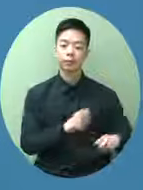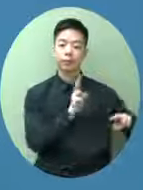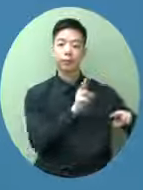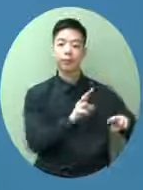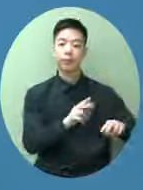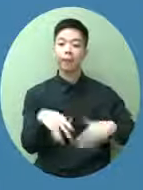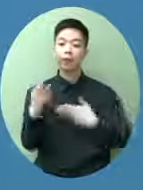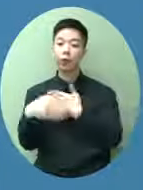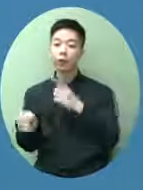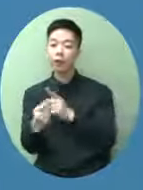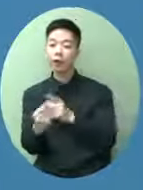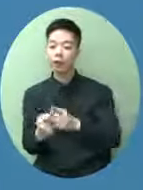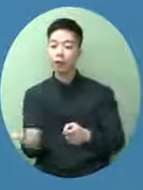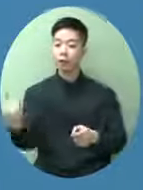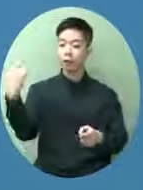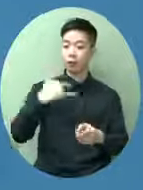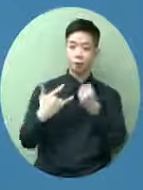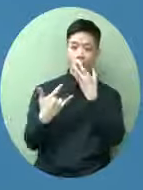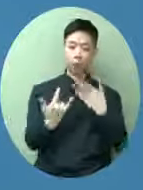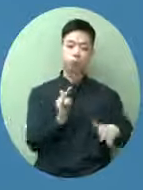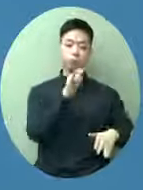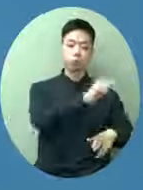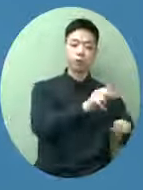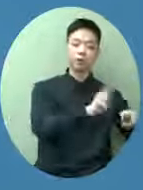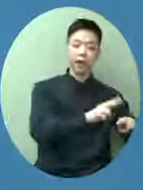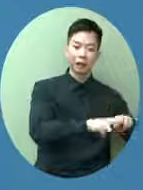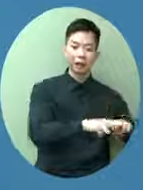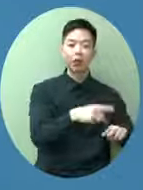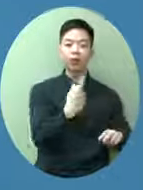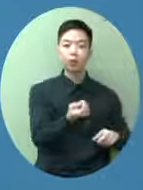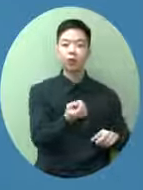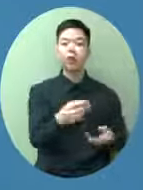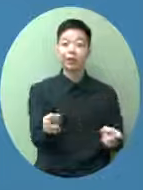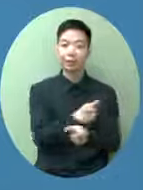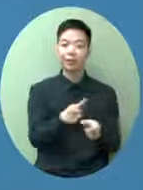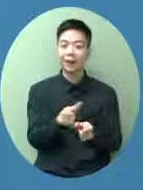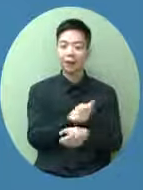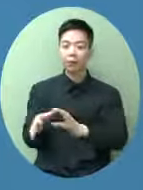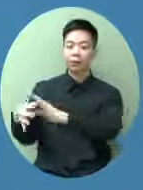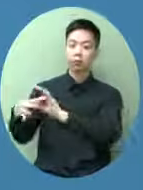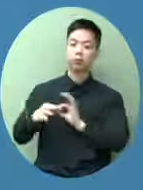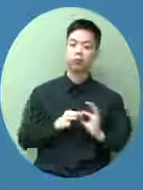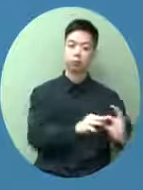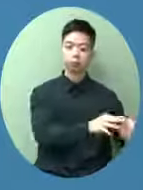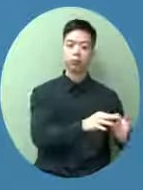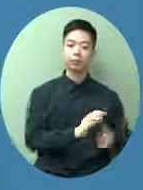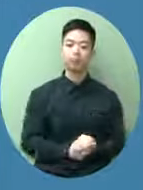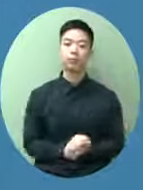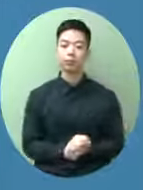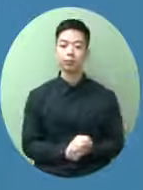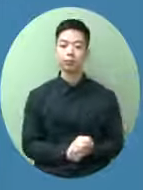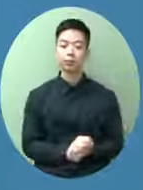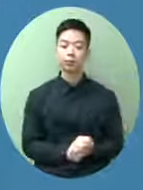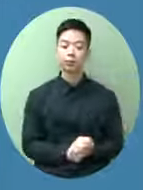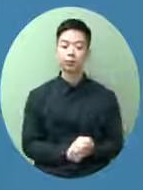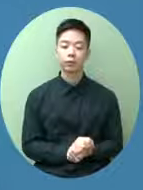that very unique positioningof accessing the mainland marketso they have told me repeatedlythat they wanted to go into